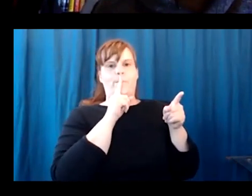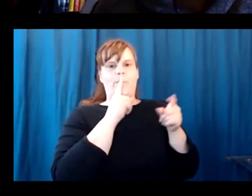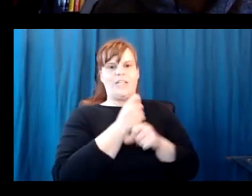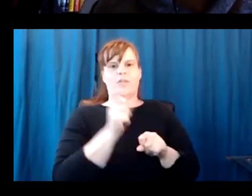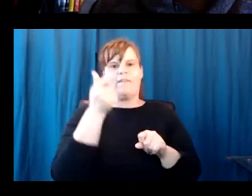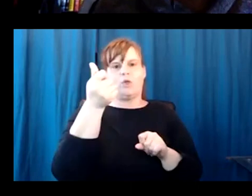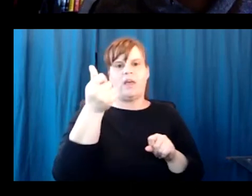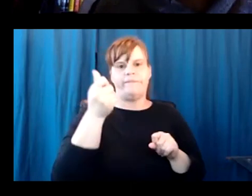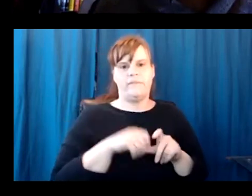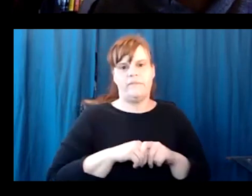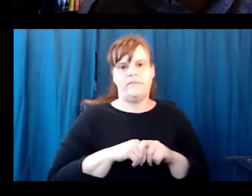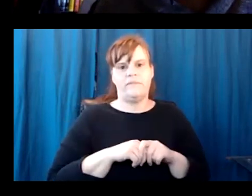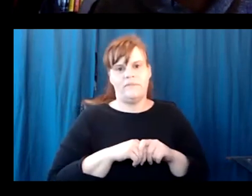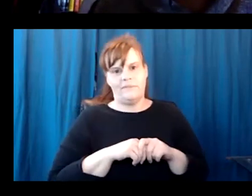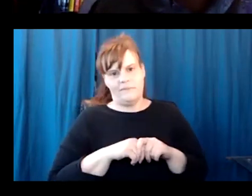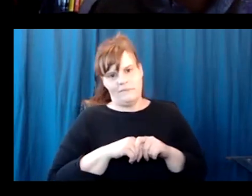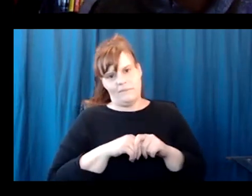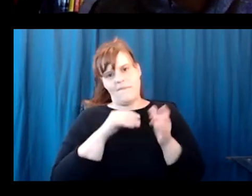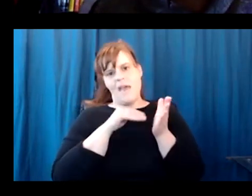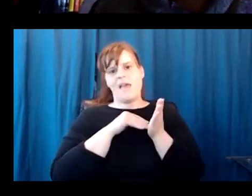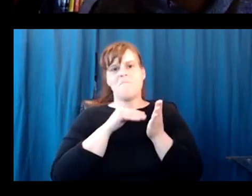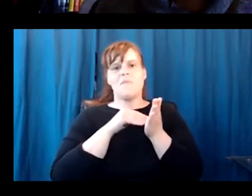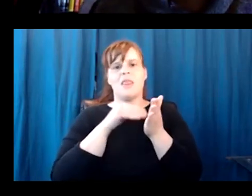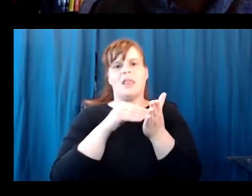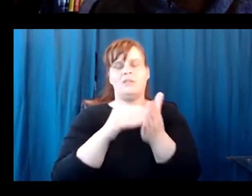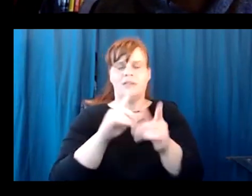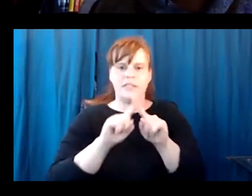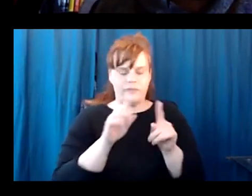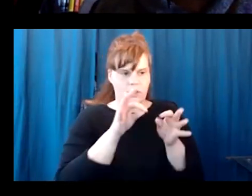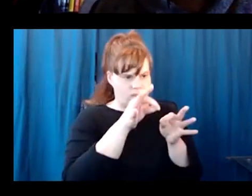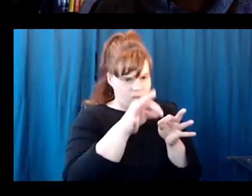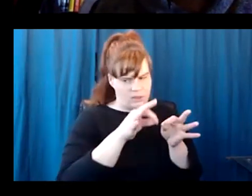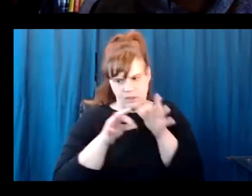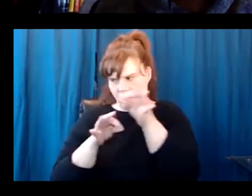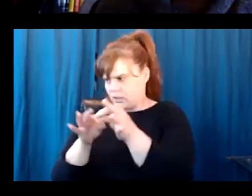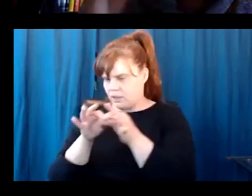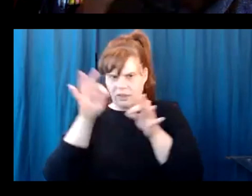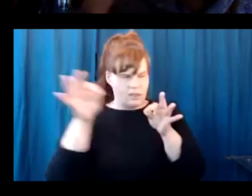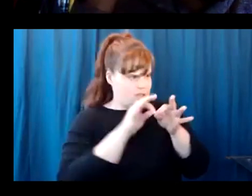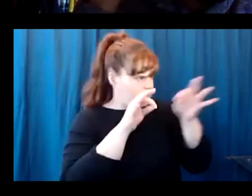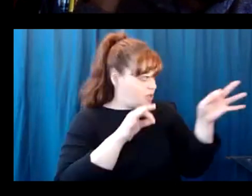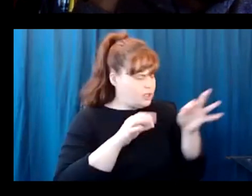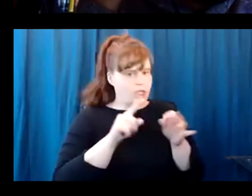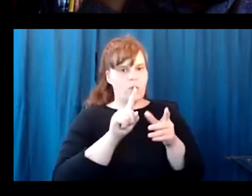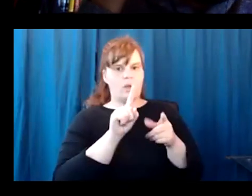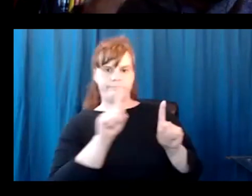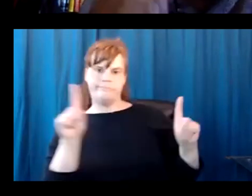A million deferments, a million instances where you step aside for someone else, a million